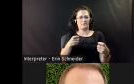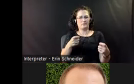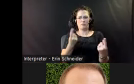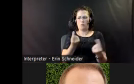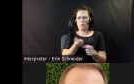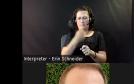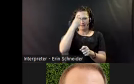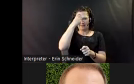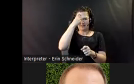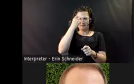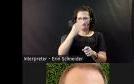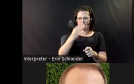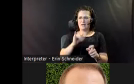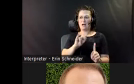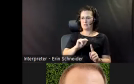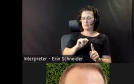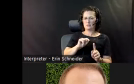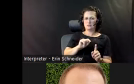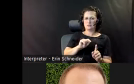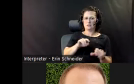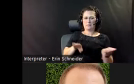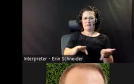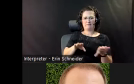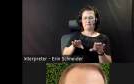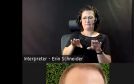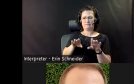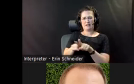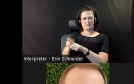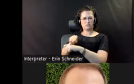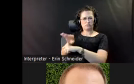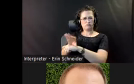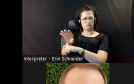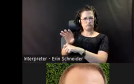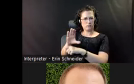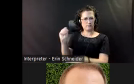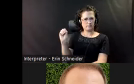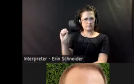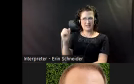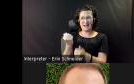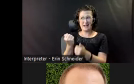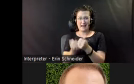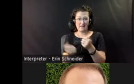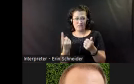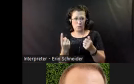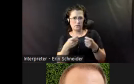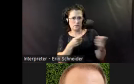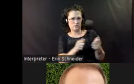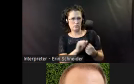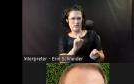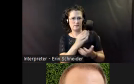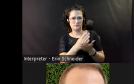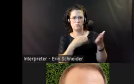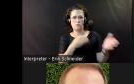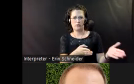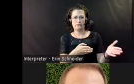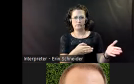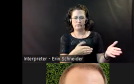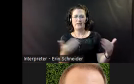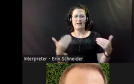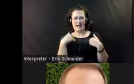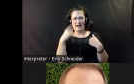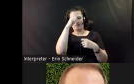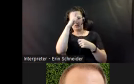as a consulting company. Every organization that deals with IT in your company or organization has a strategic account